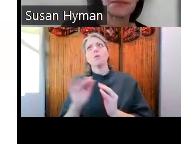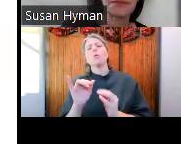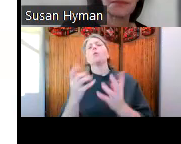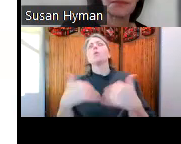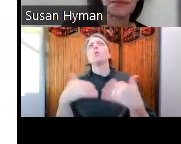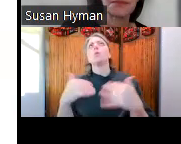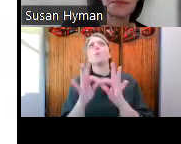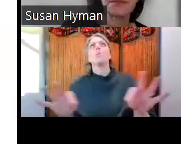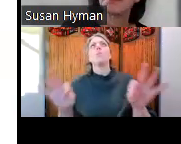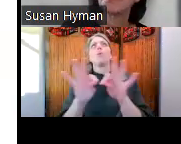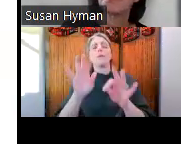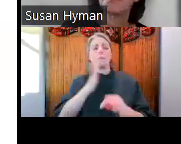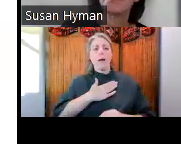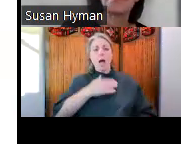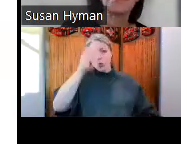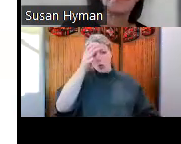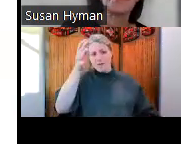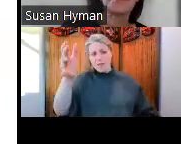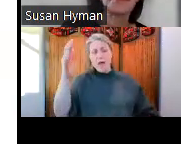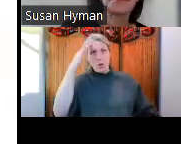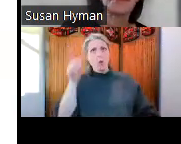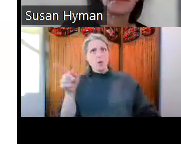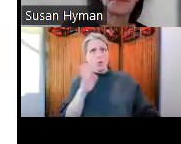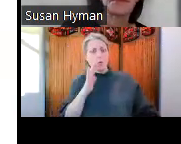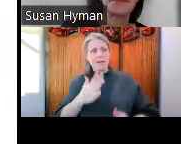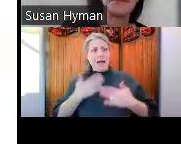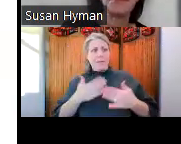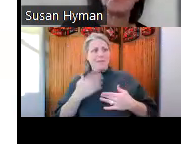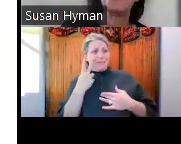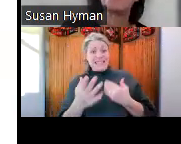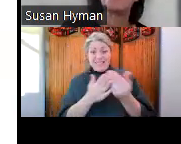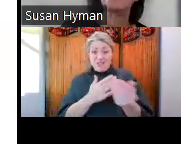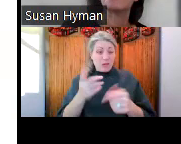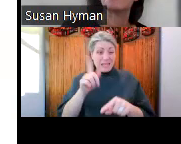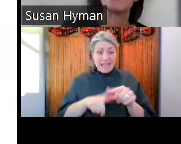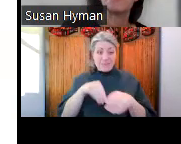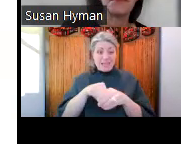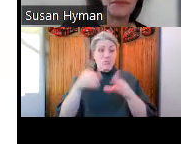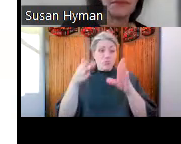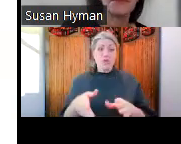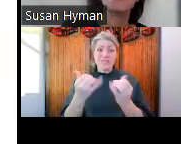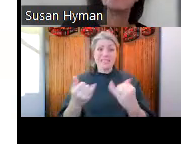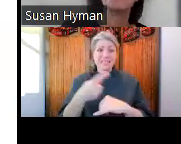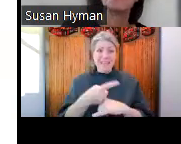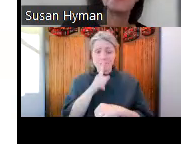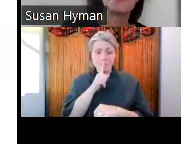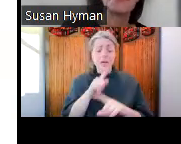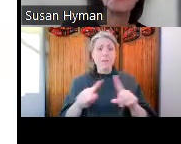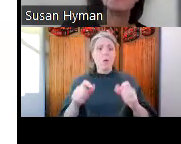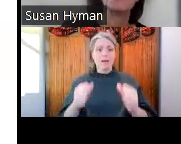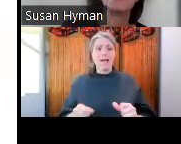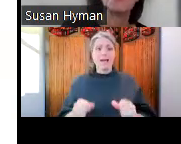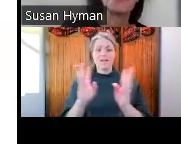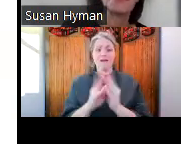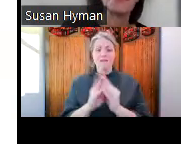grandfather, and I know that he would be so happy to see that although we can't all be together in person today, that we are still able to have this conference